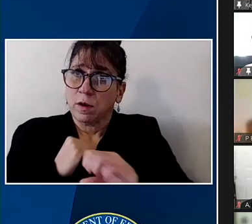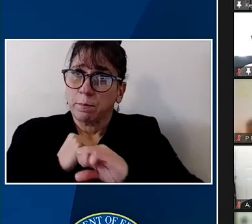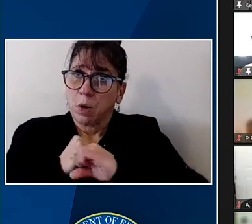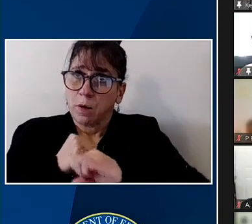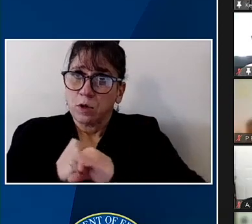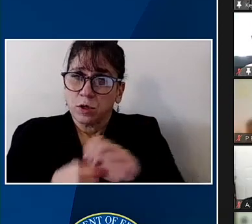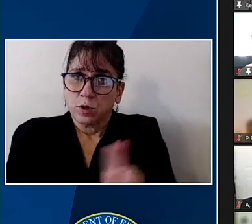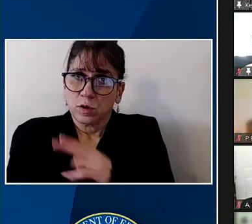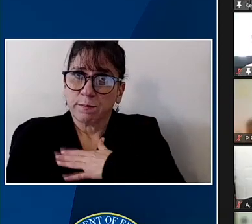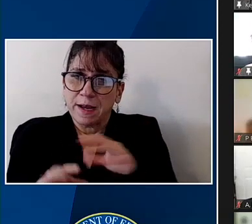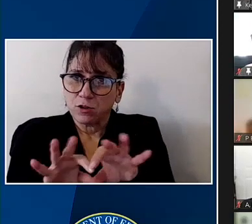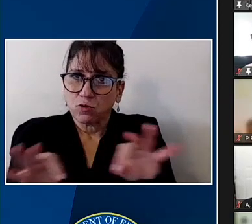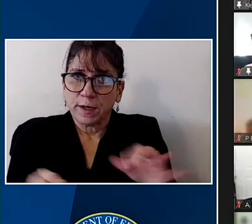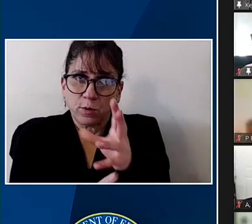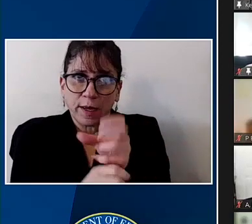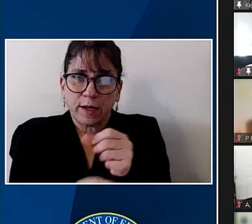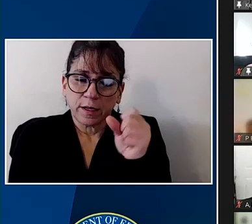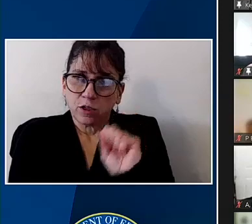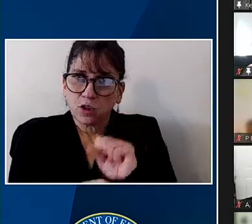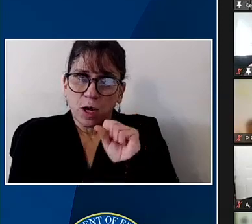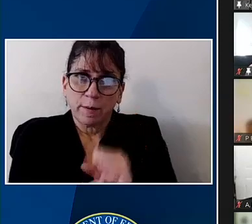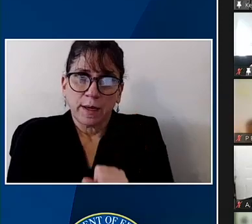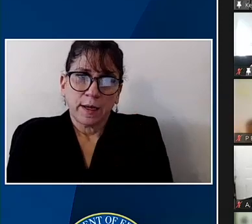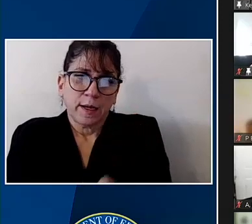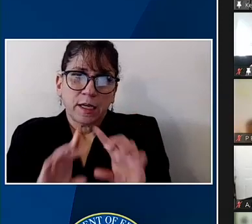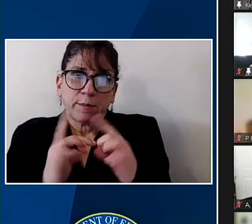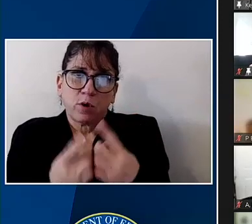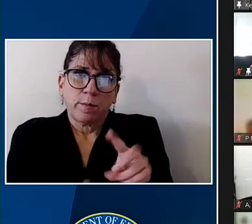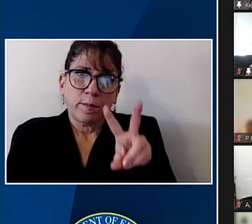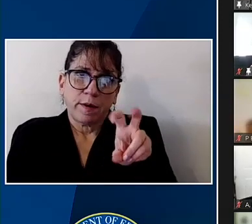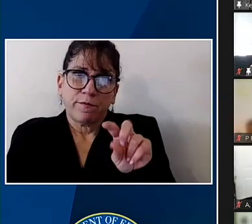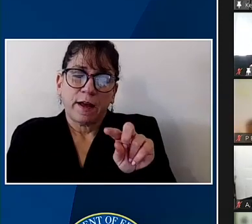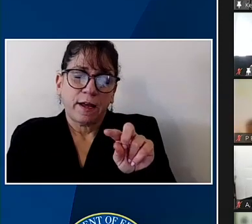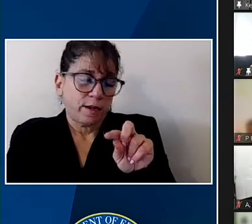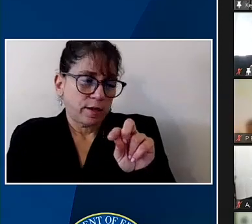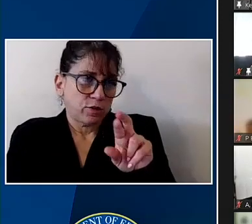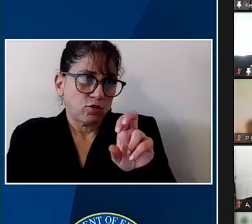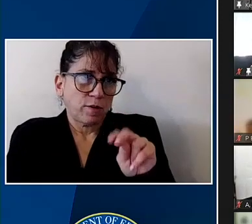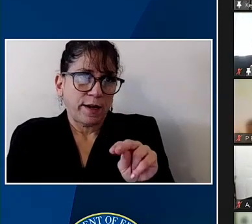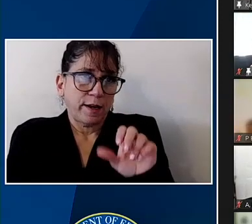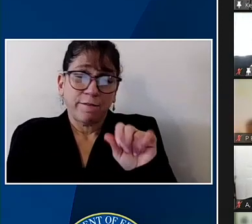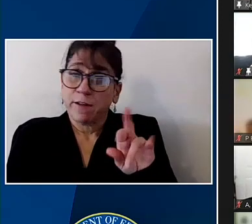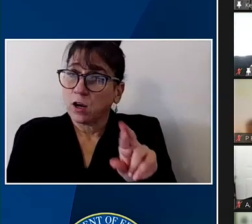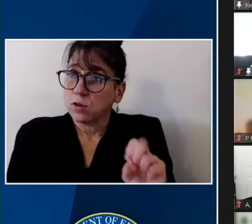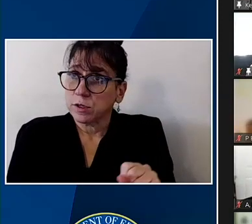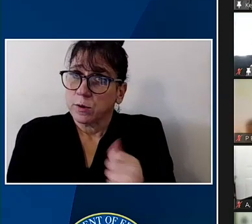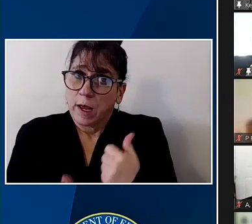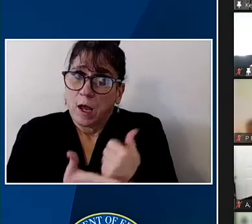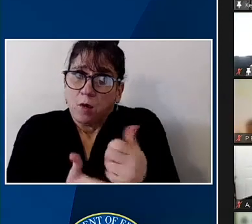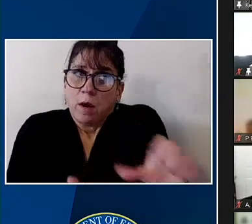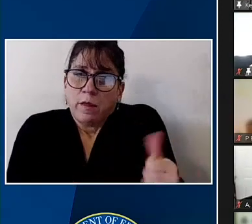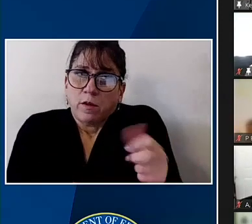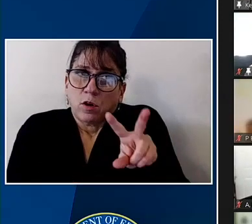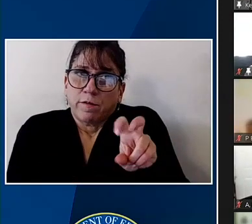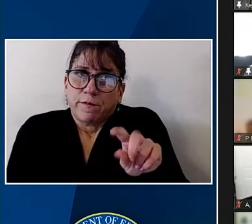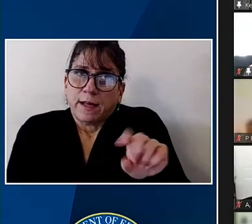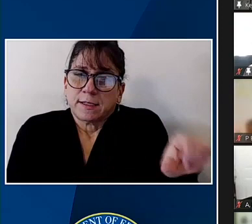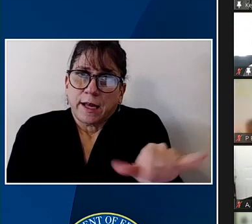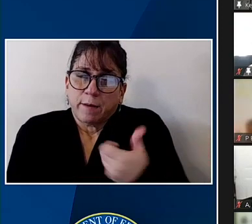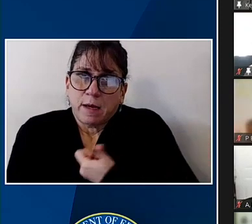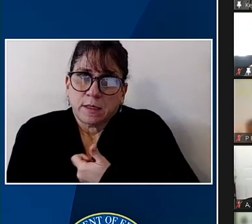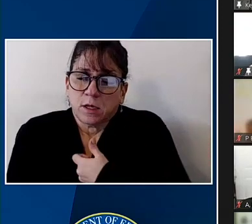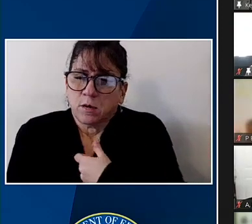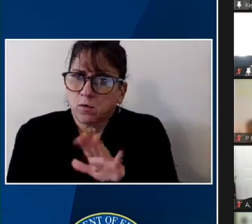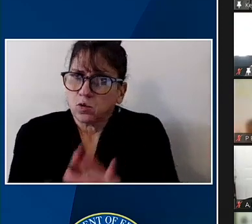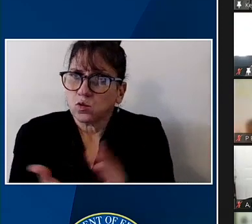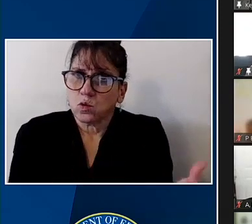my degree to get a job at the Department of Veterans Affairs to help other veterans like myself. The school closed